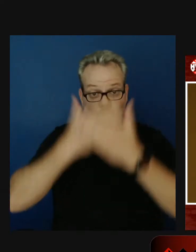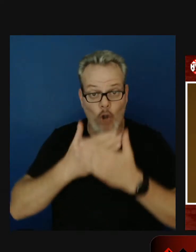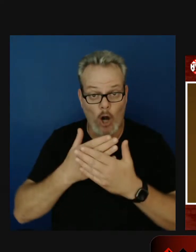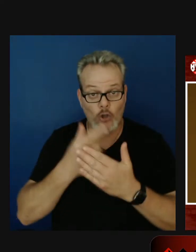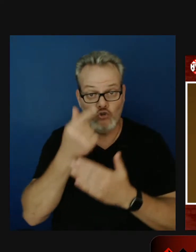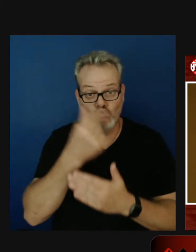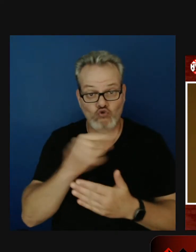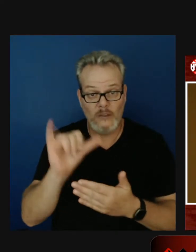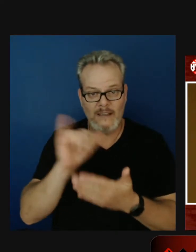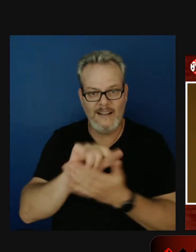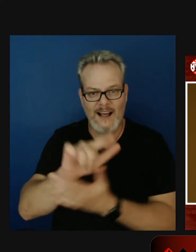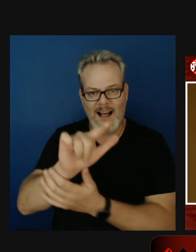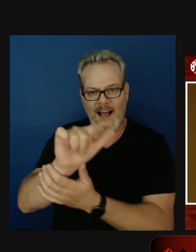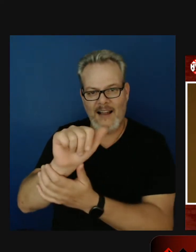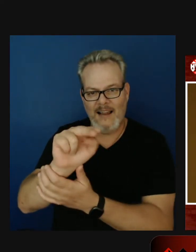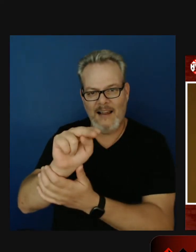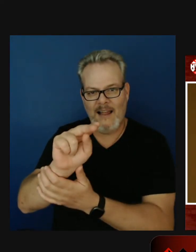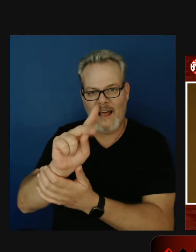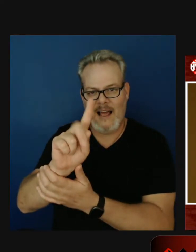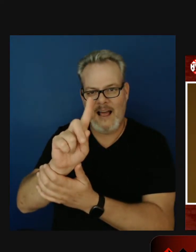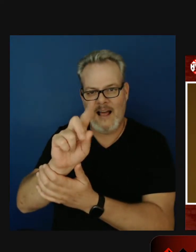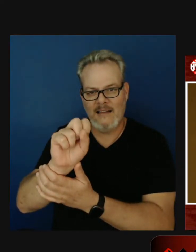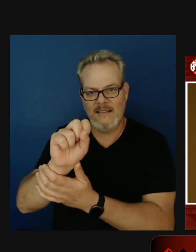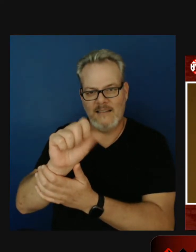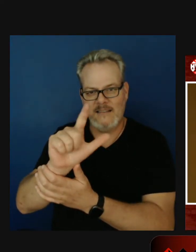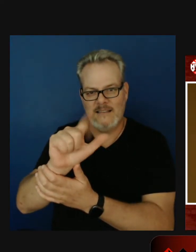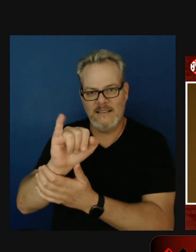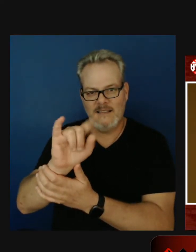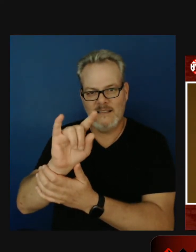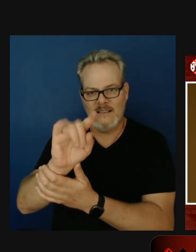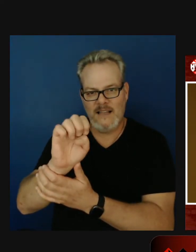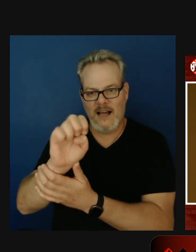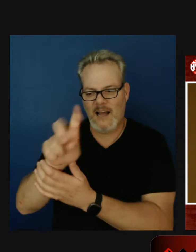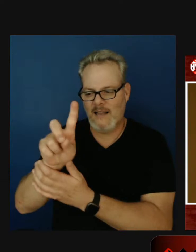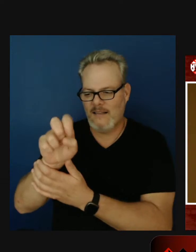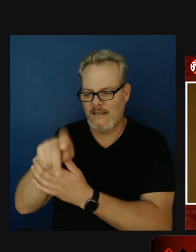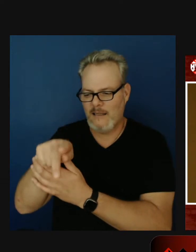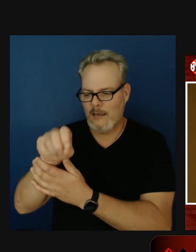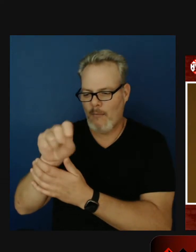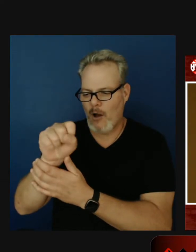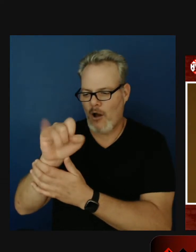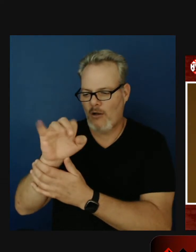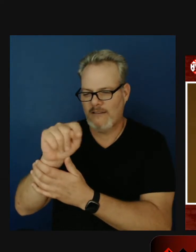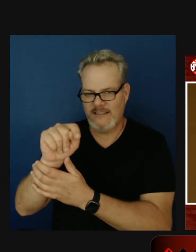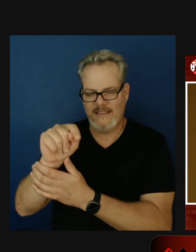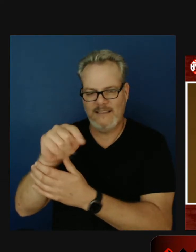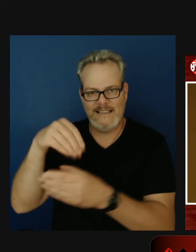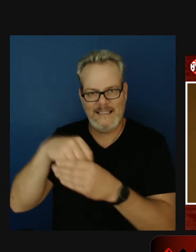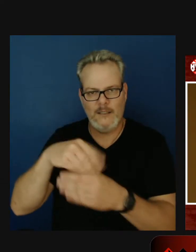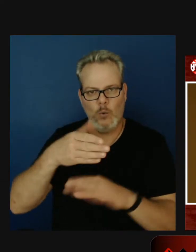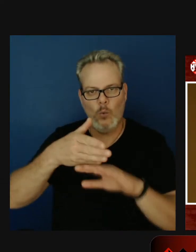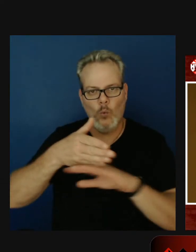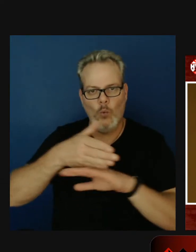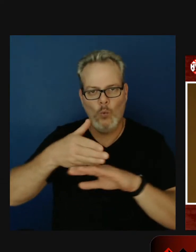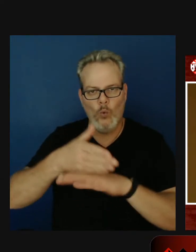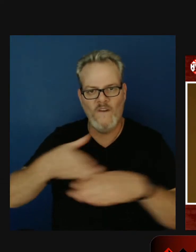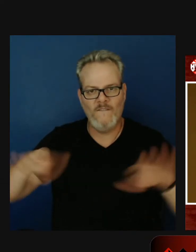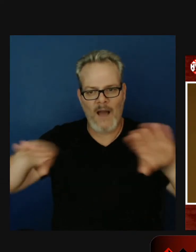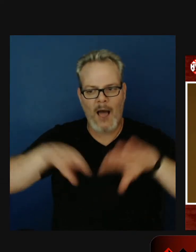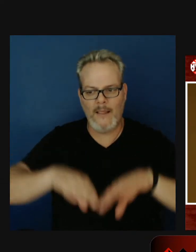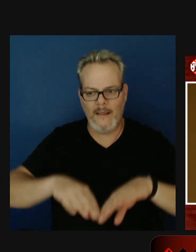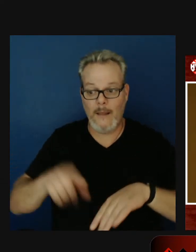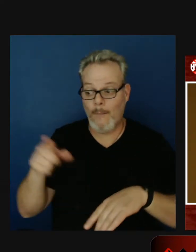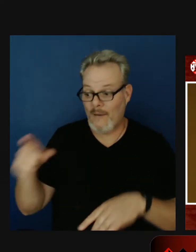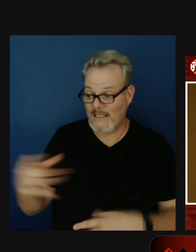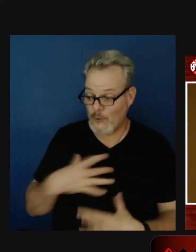deposits from 1868 that ended up burying the village in Wood Valley. But the thing he was probably most interested in are these